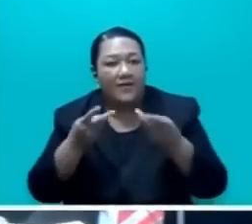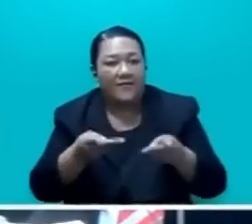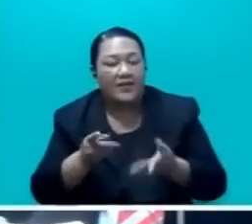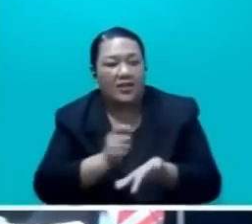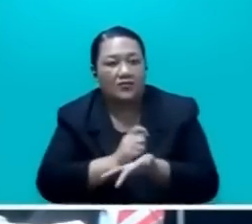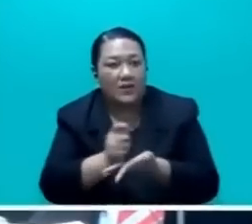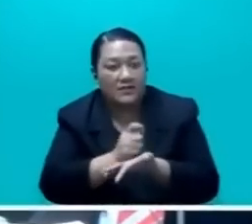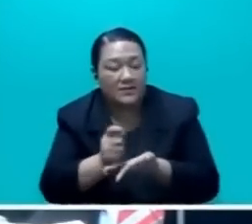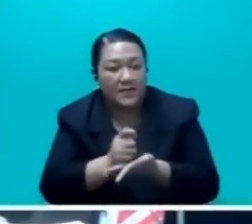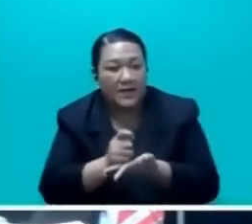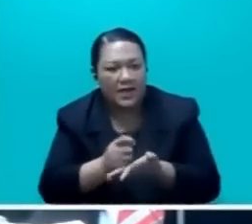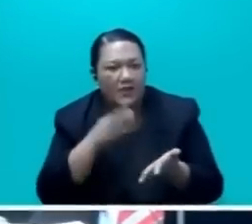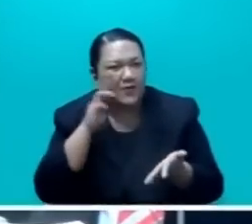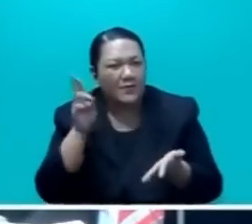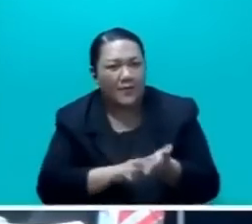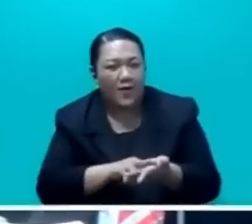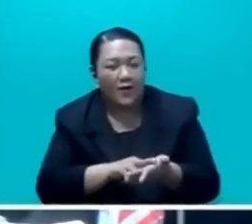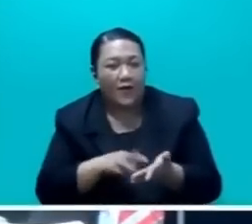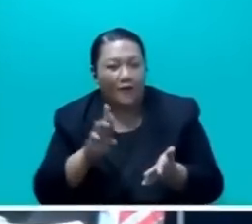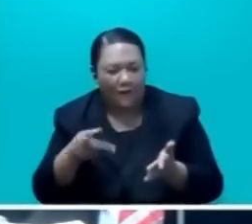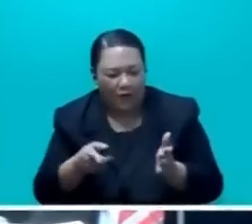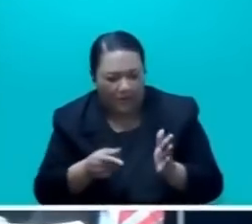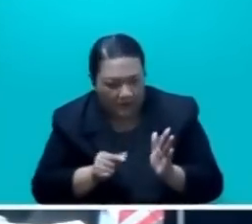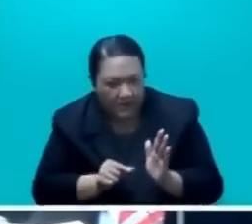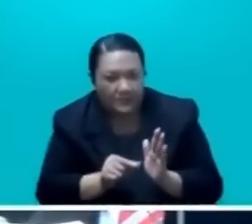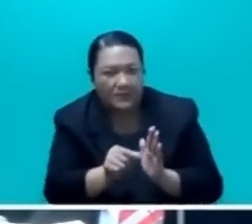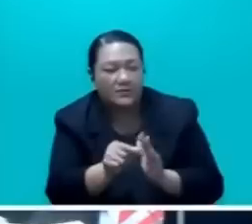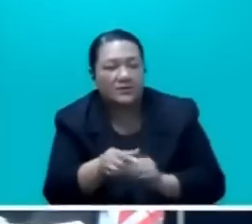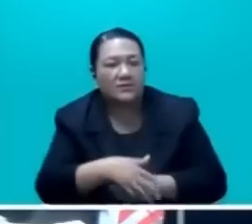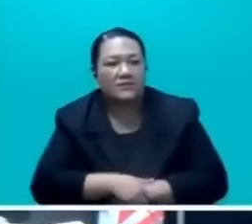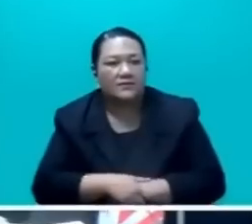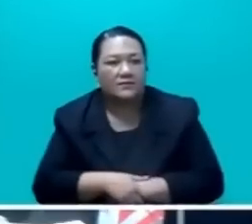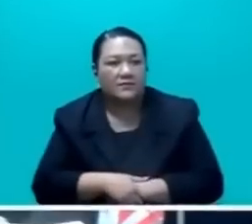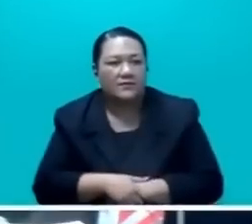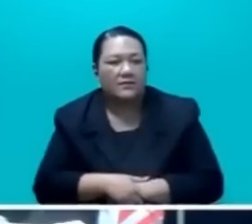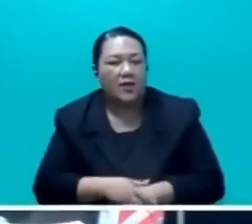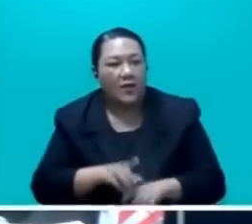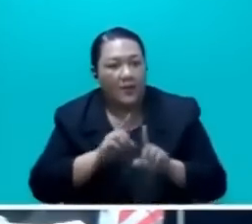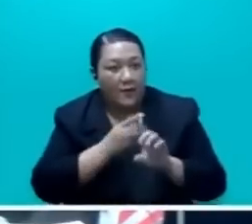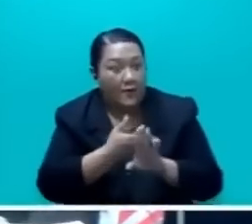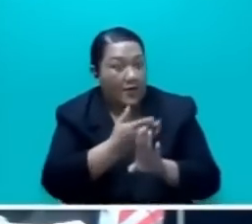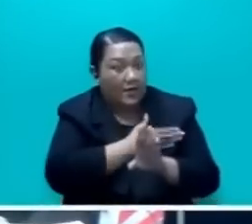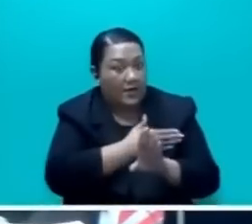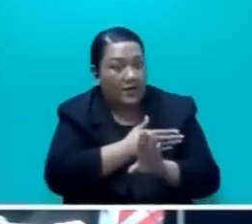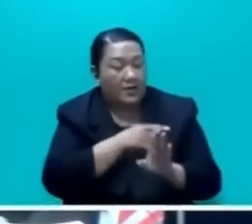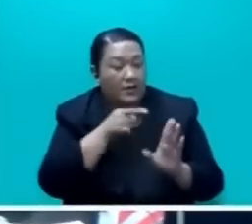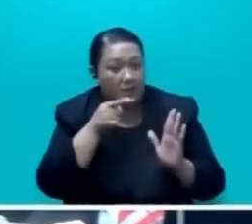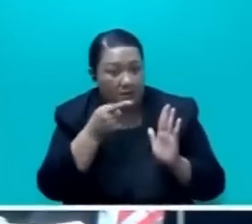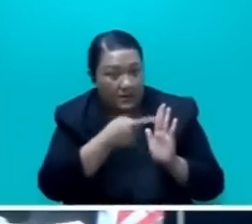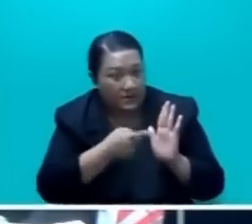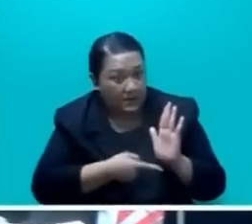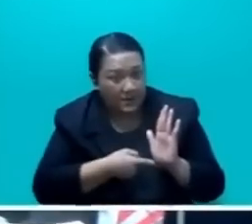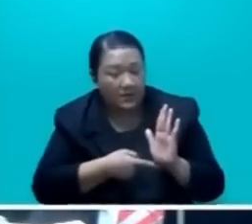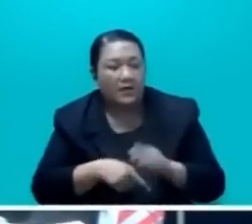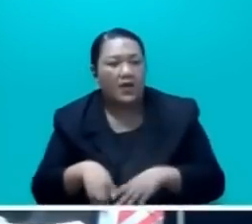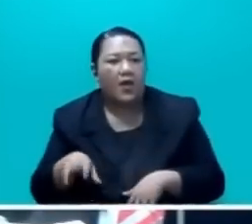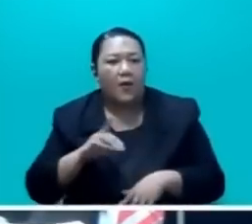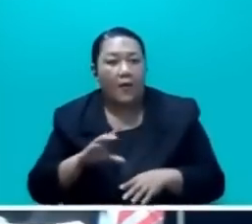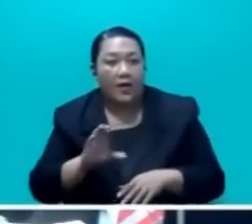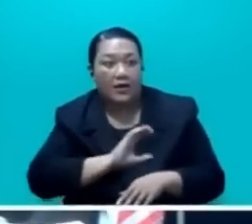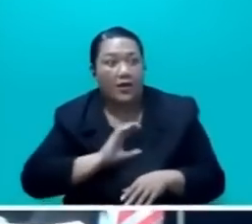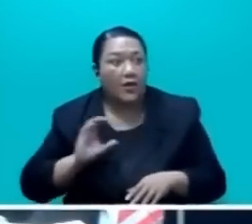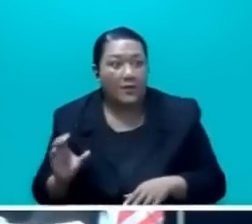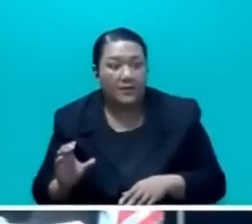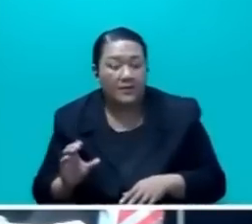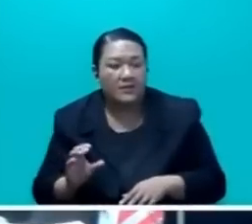its proceedings. And this is something that we will maintain. Prior to this, unfortunately, Mr. Speaker, the Commission operated in a cloud